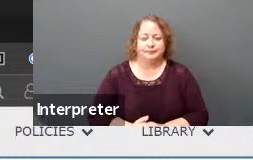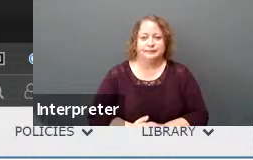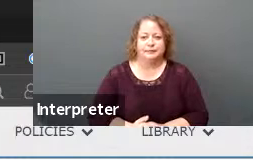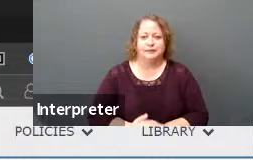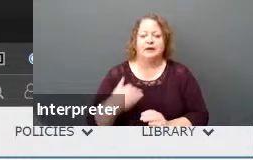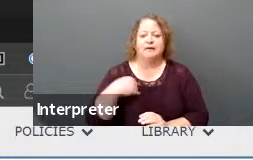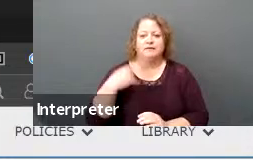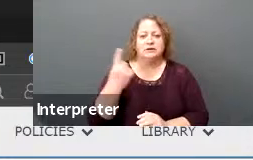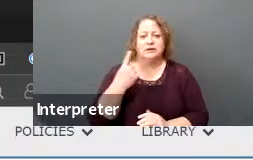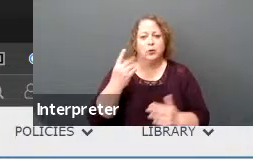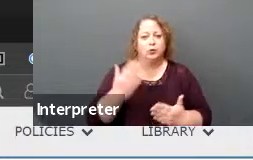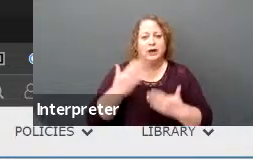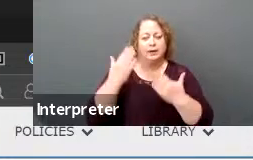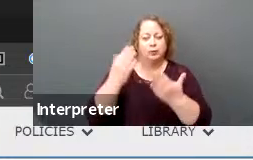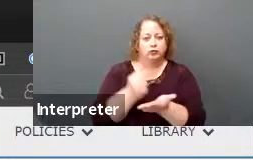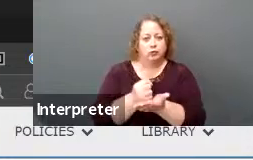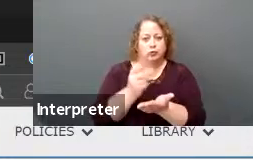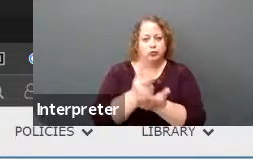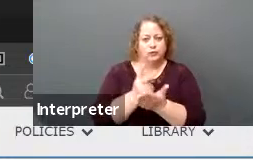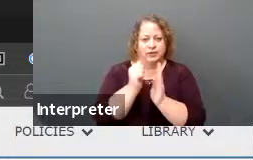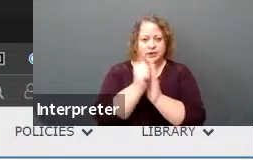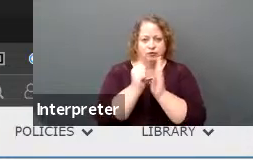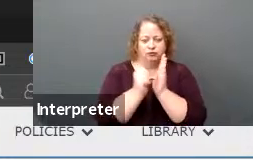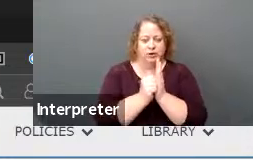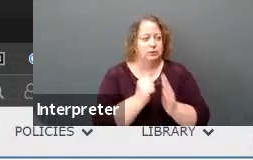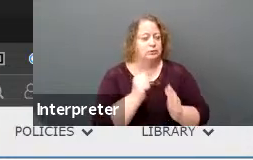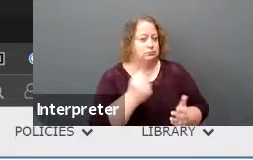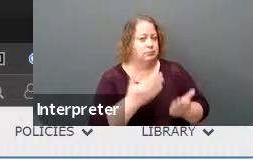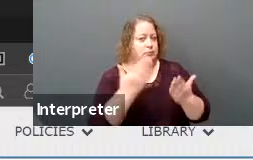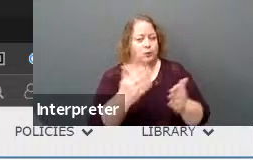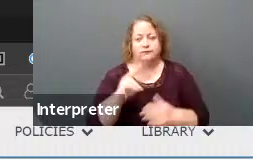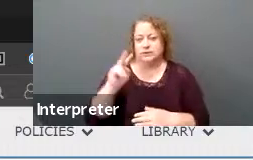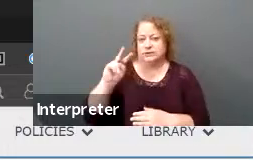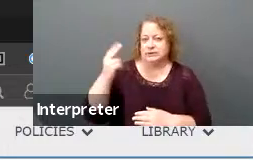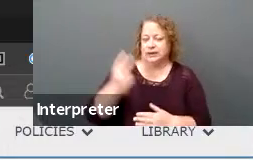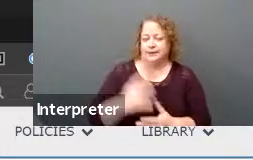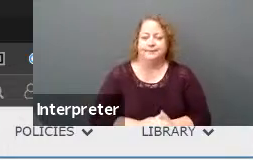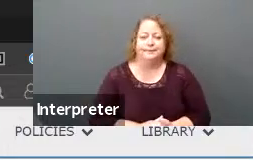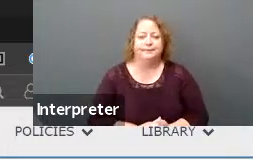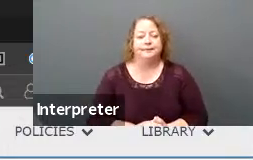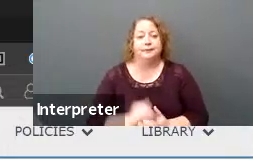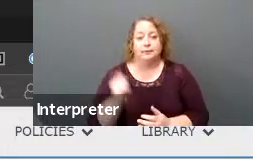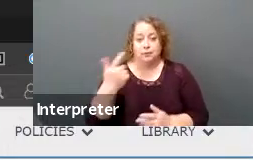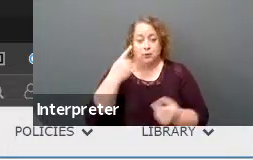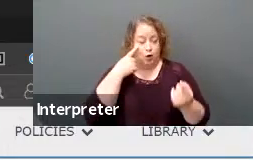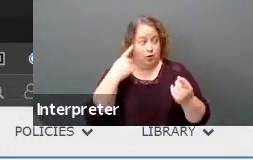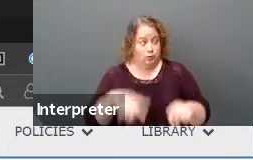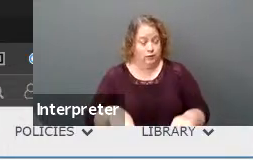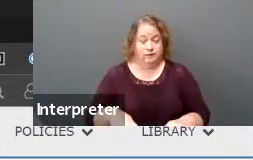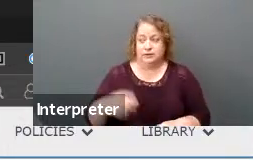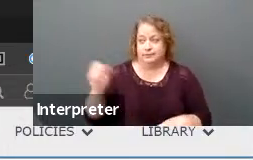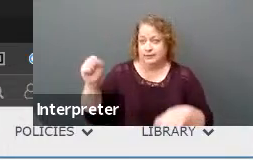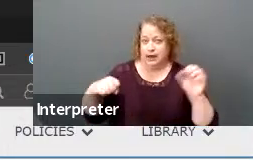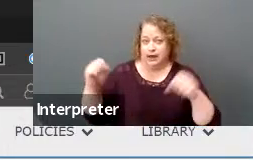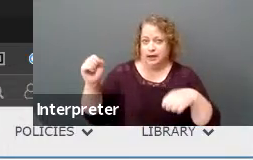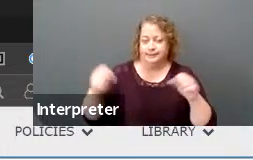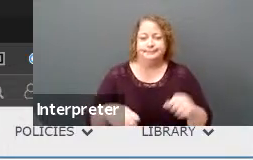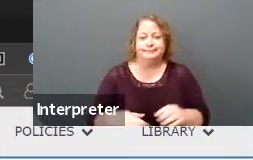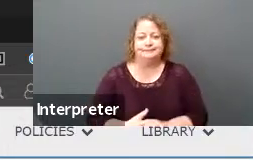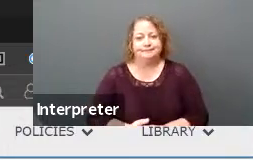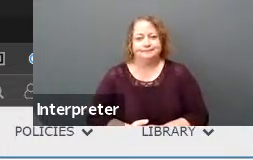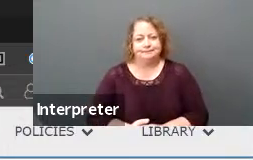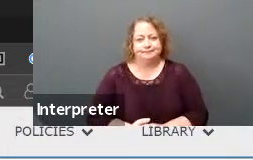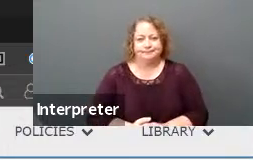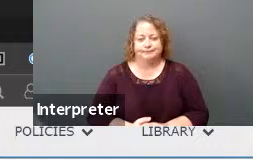Can I have someone to make a motion to approve the agenda? So moved. Second. All in favor? Aye.